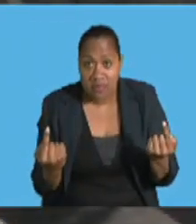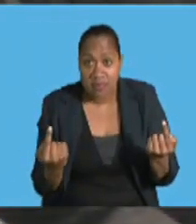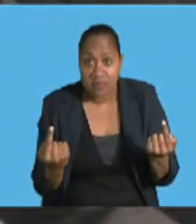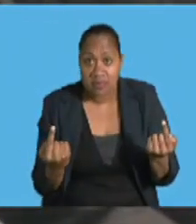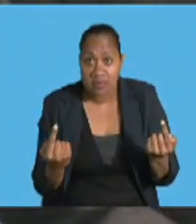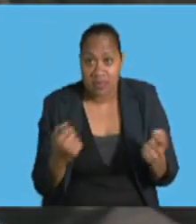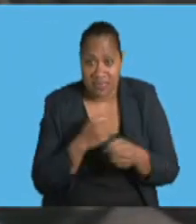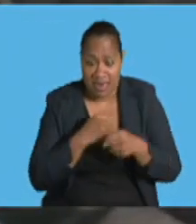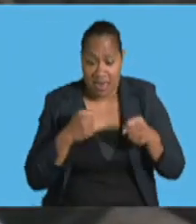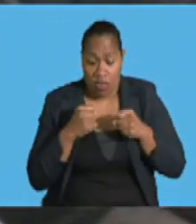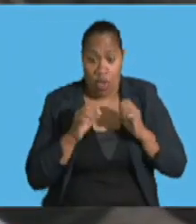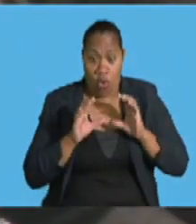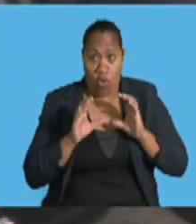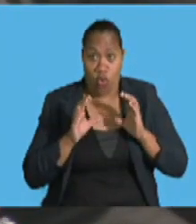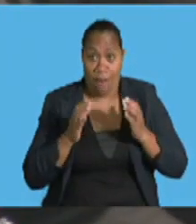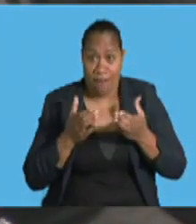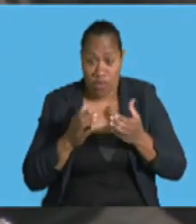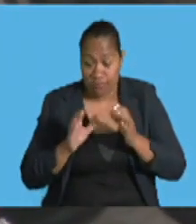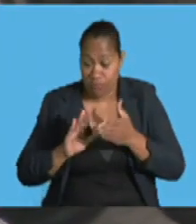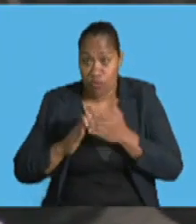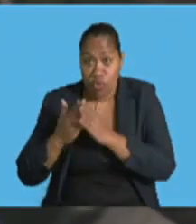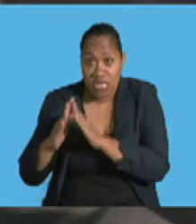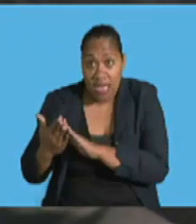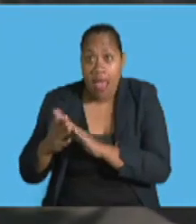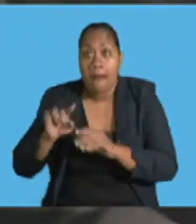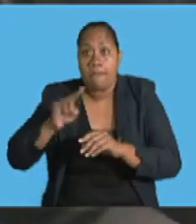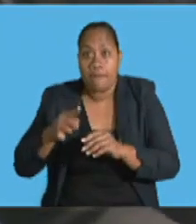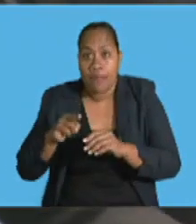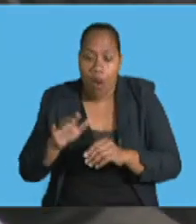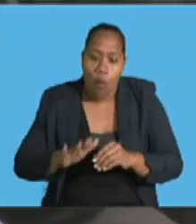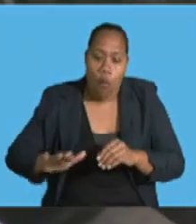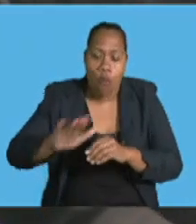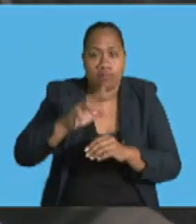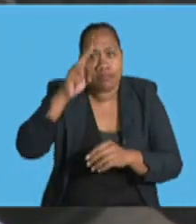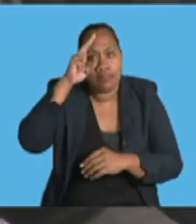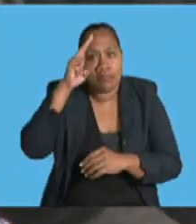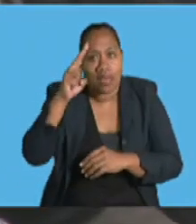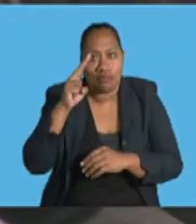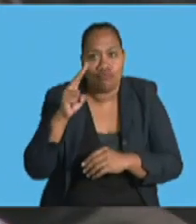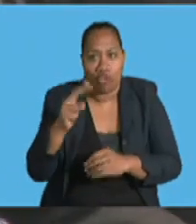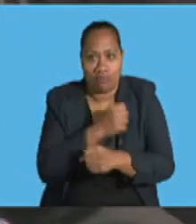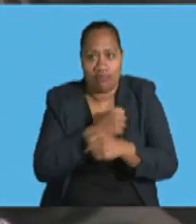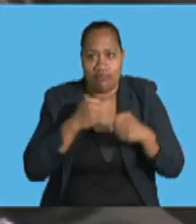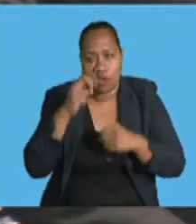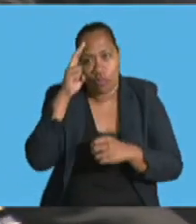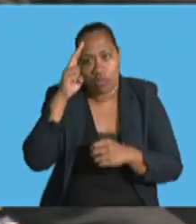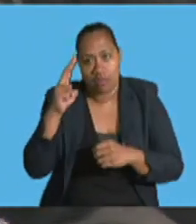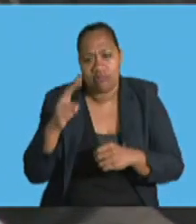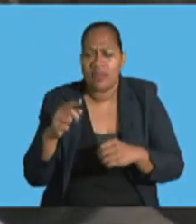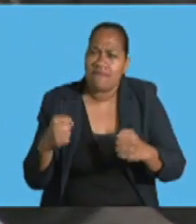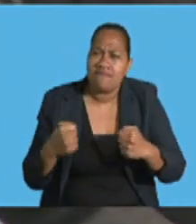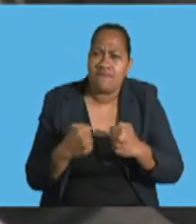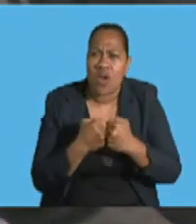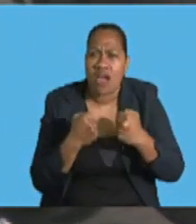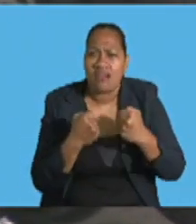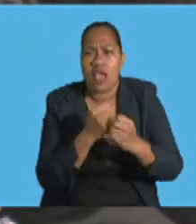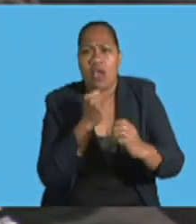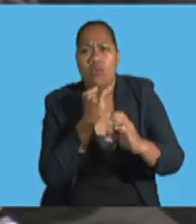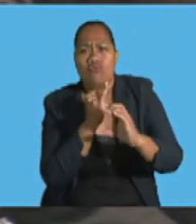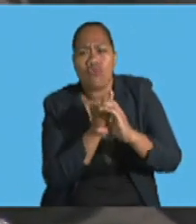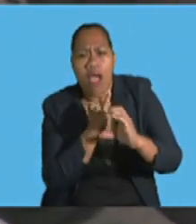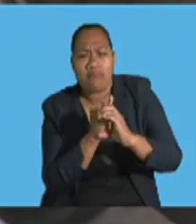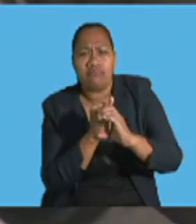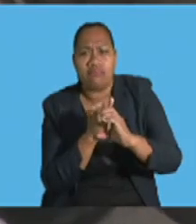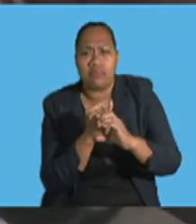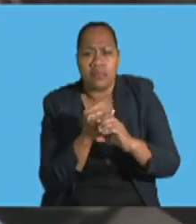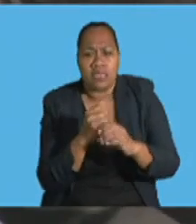our communities, but our beloved nation. It's on fighting crime and war against